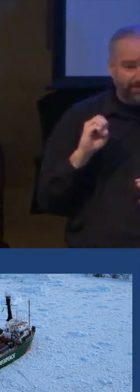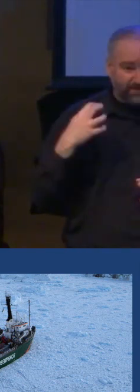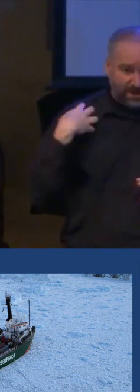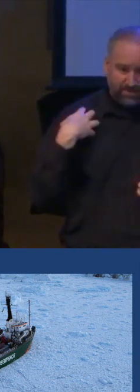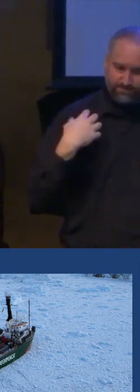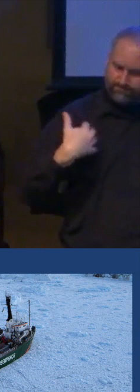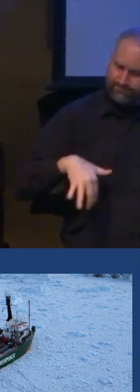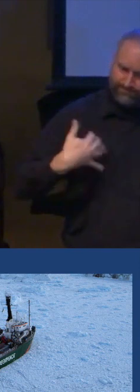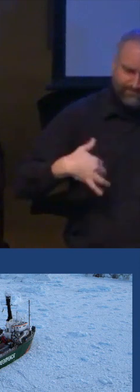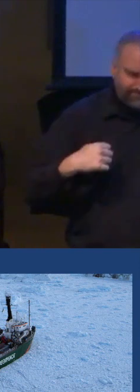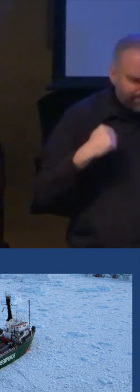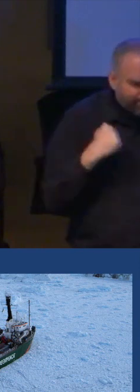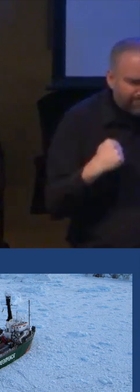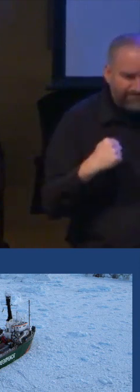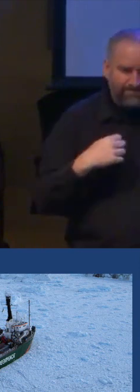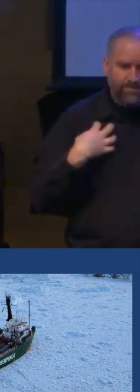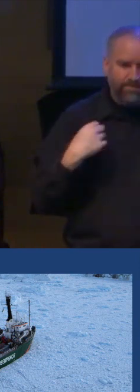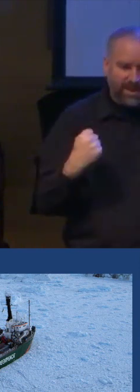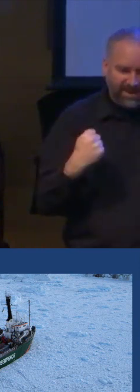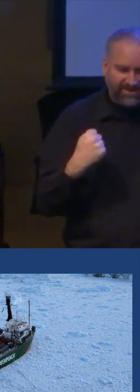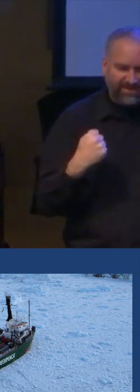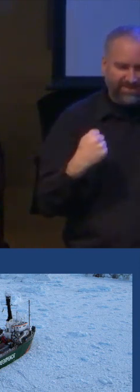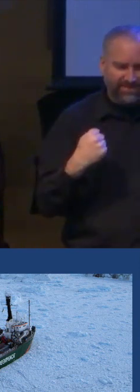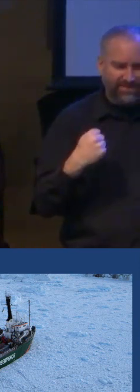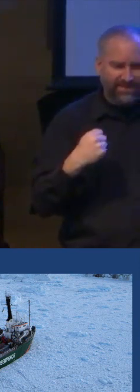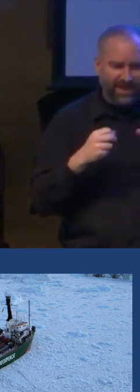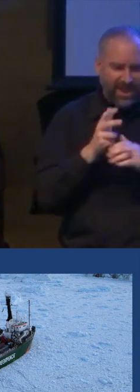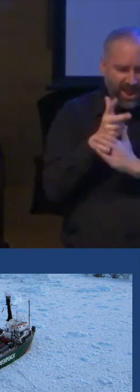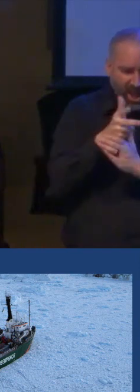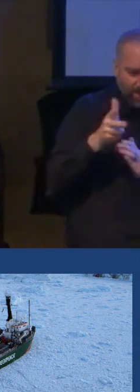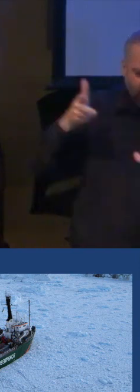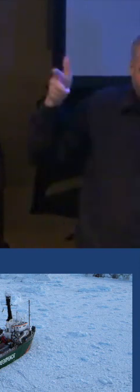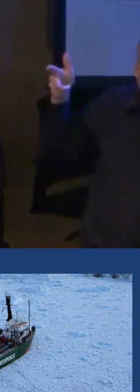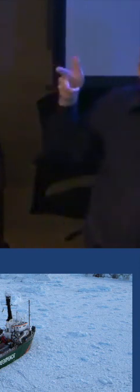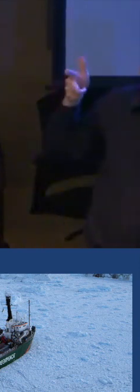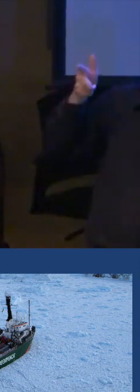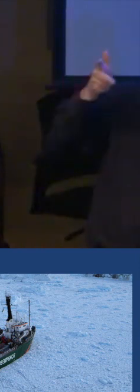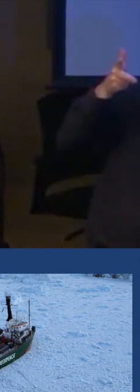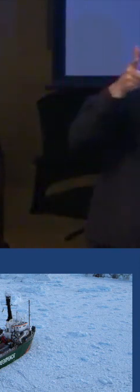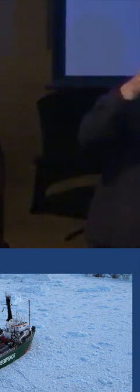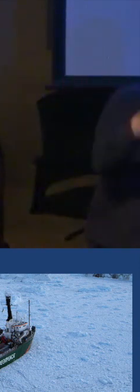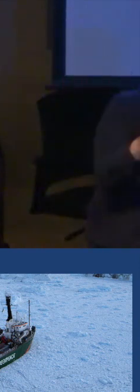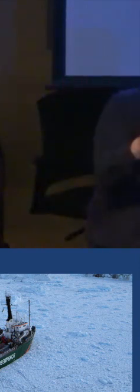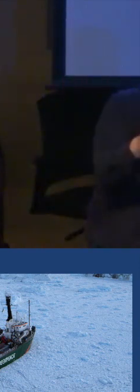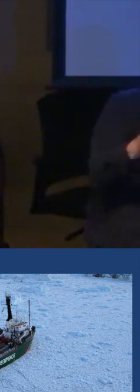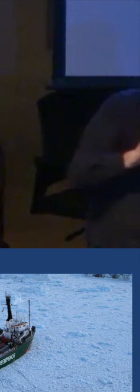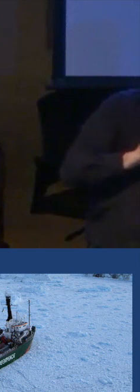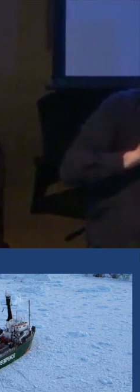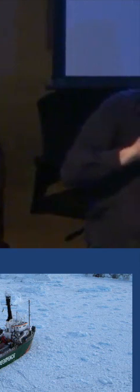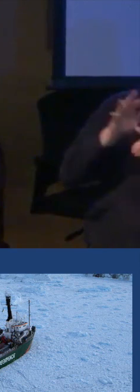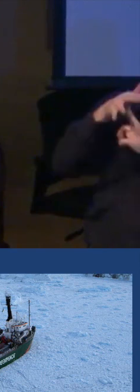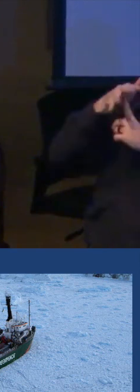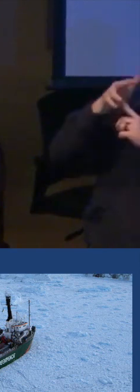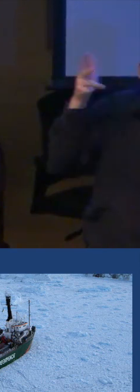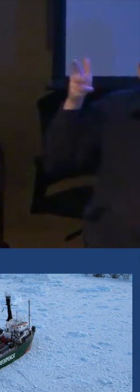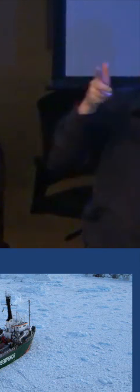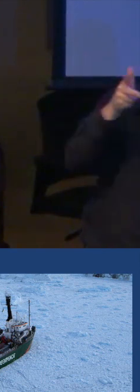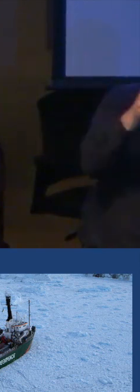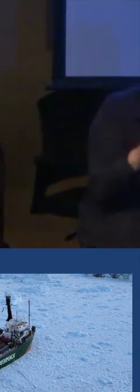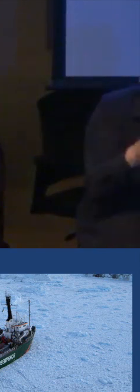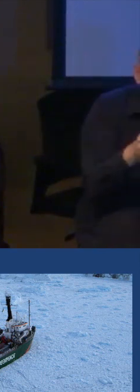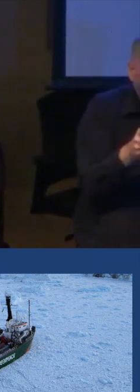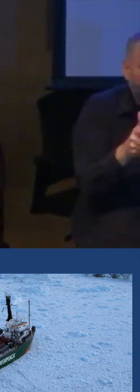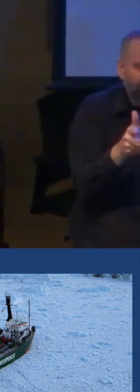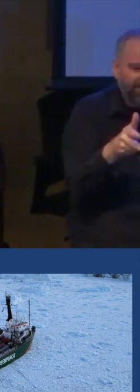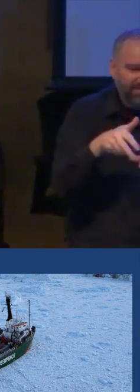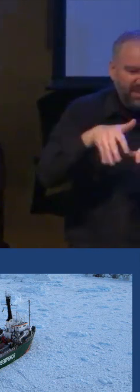a helicopter. And if you remember, there's about 20 kilometers of ice rubble field in front of Helheim. And we were